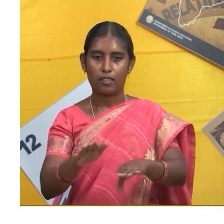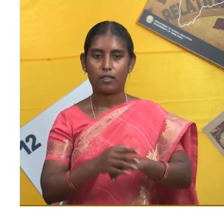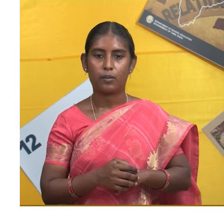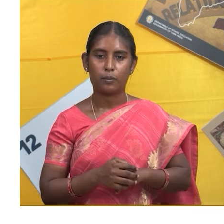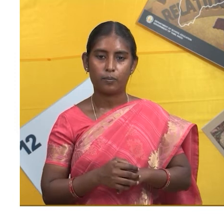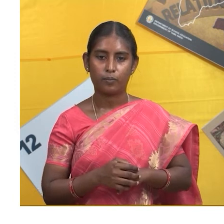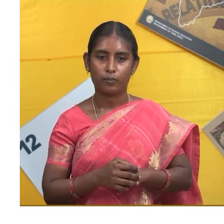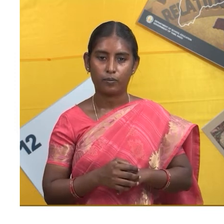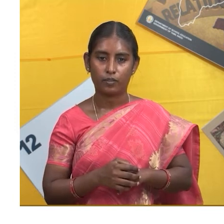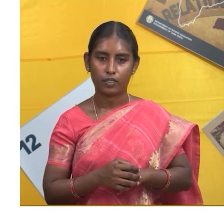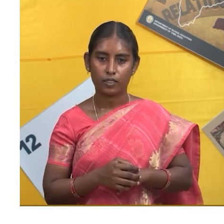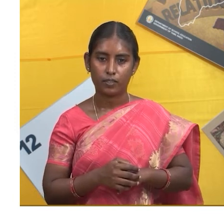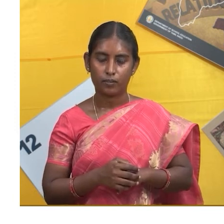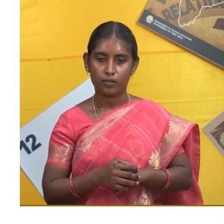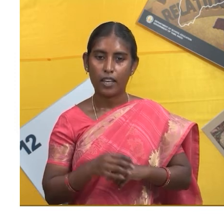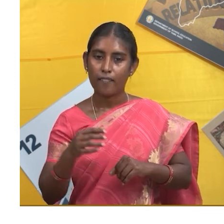starting to